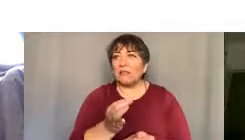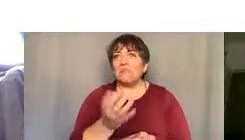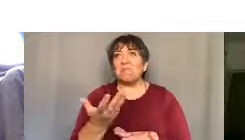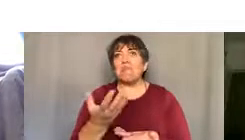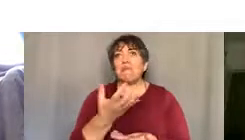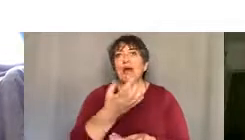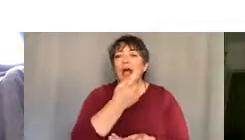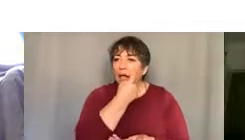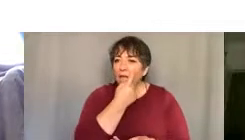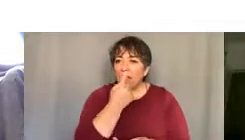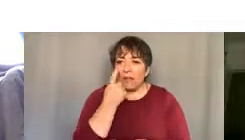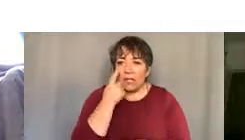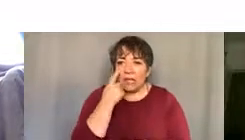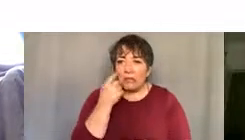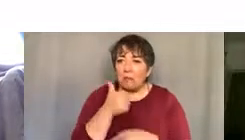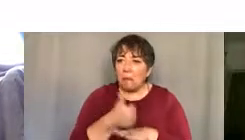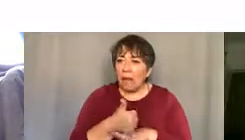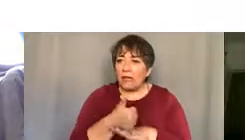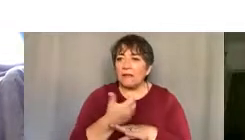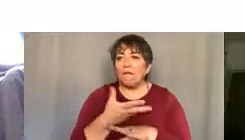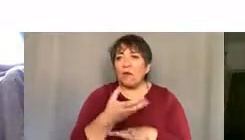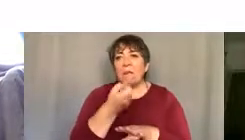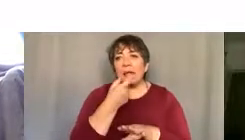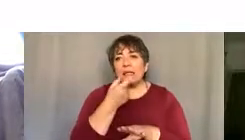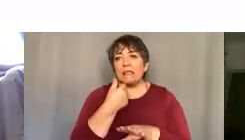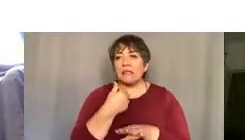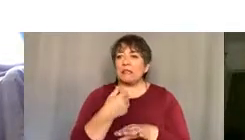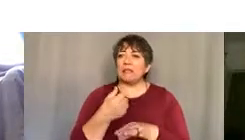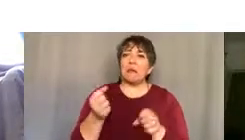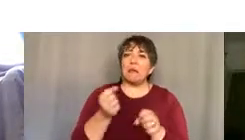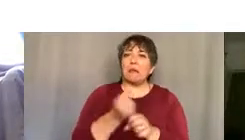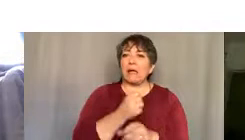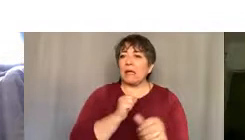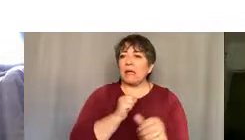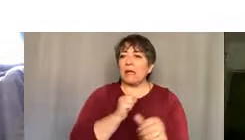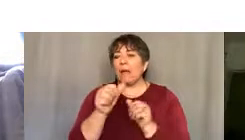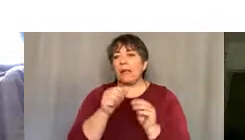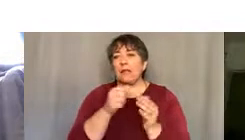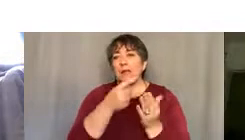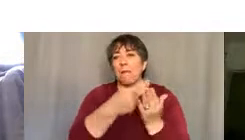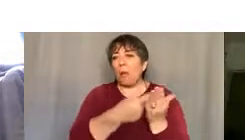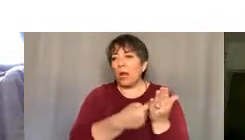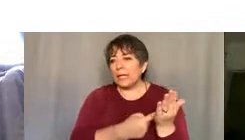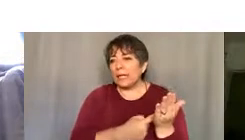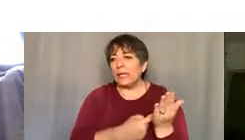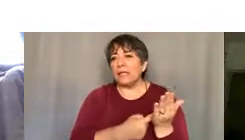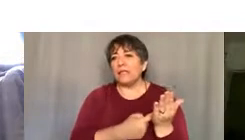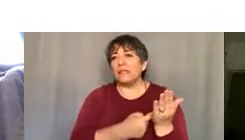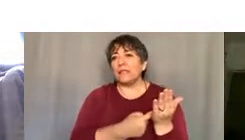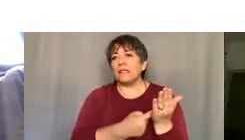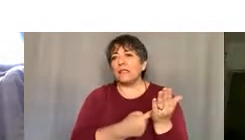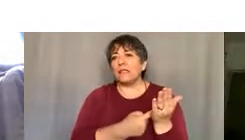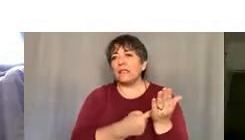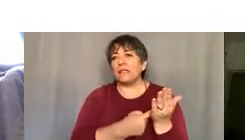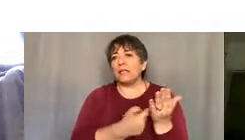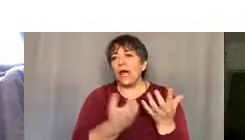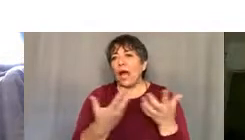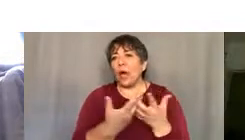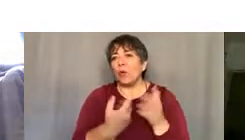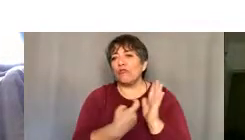medicines, and making the best policies and decisions around how we use what we recommend to be used within